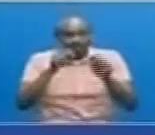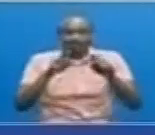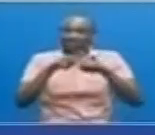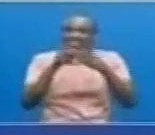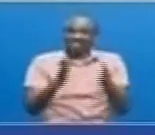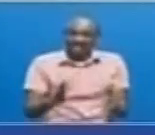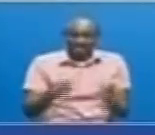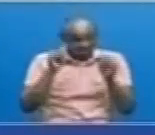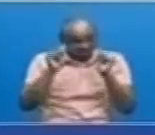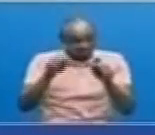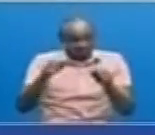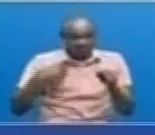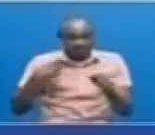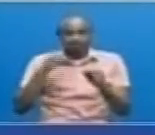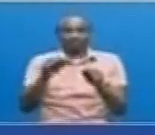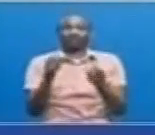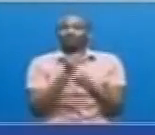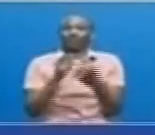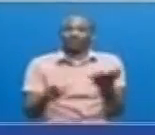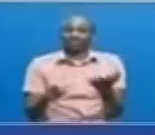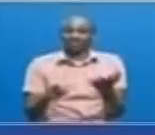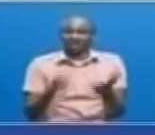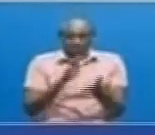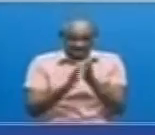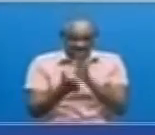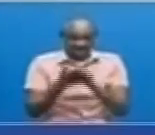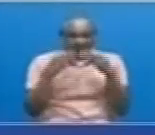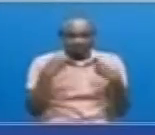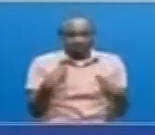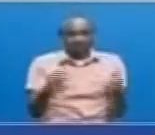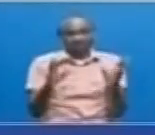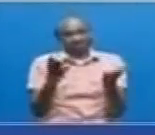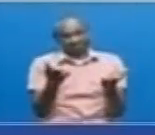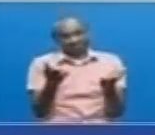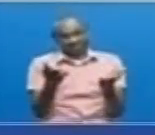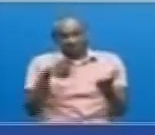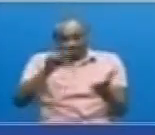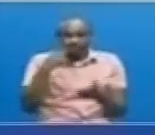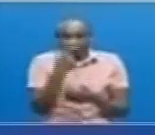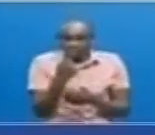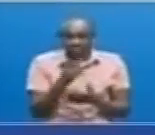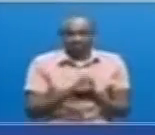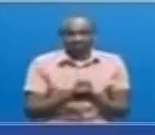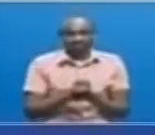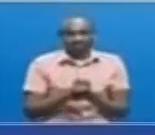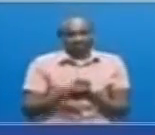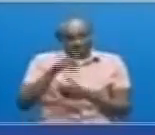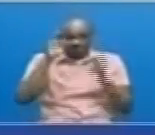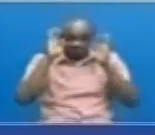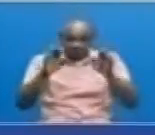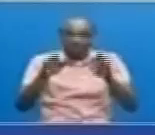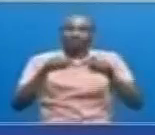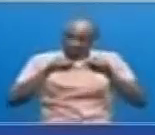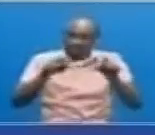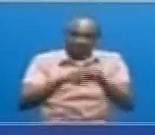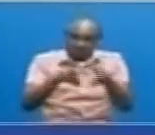engineer, and you could stand for what you want without losing a tap on who you are as a Muslim.